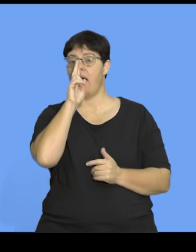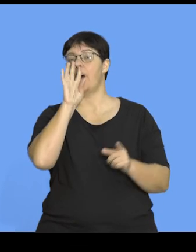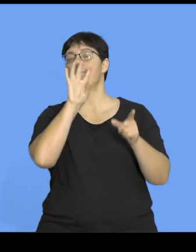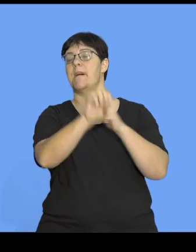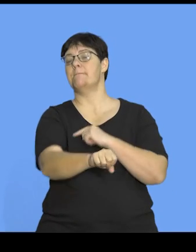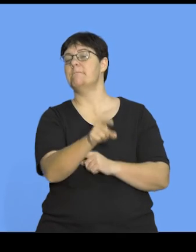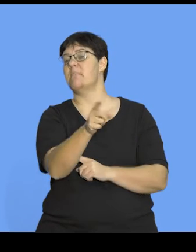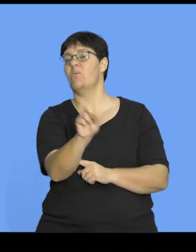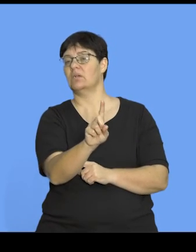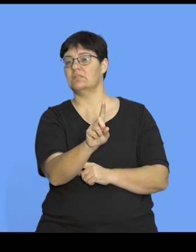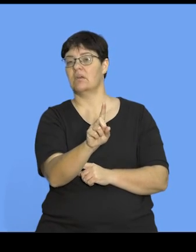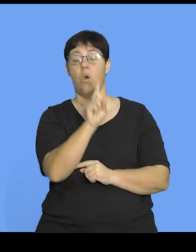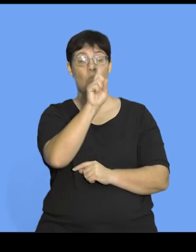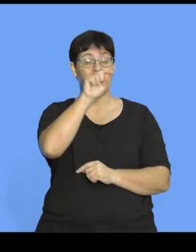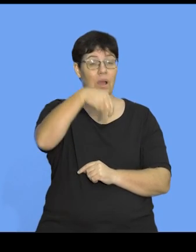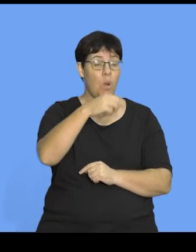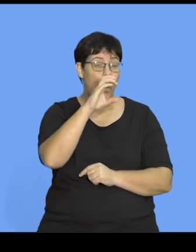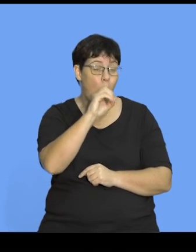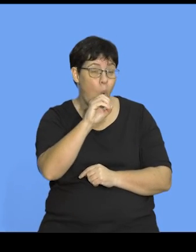Oh, look at that. Now I get